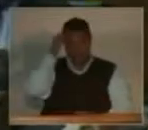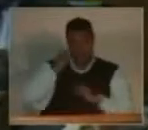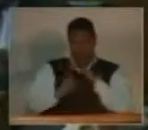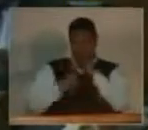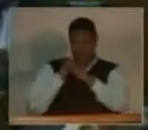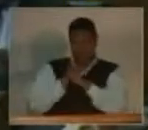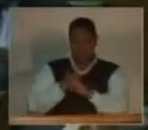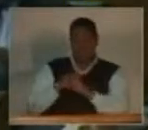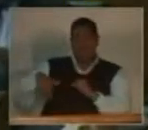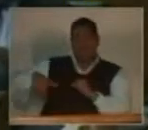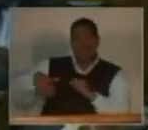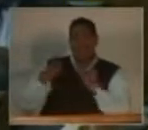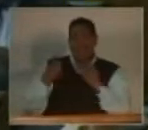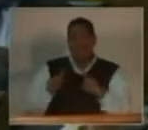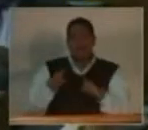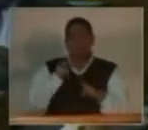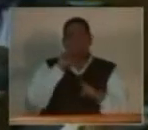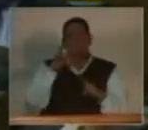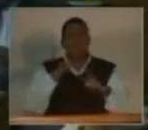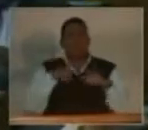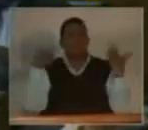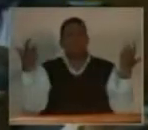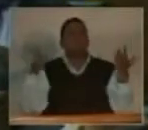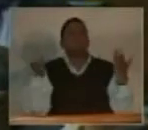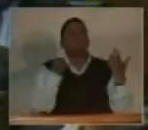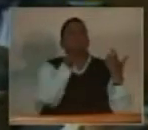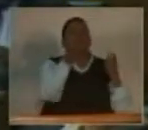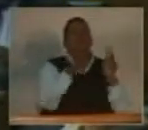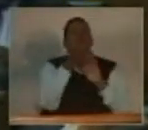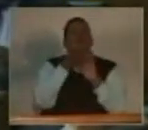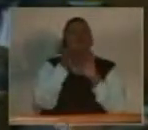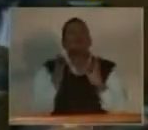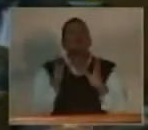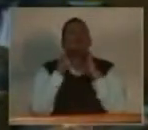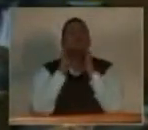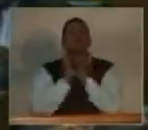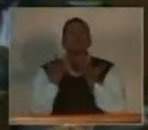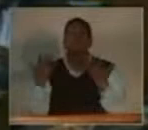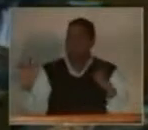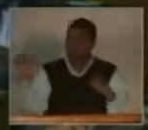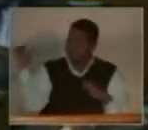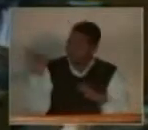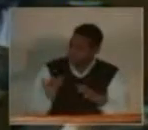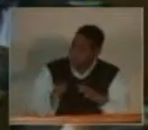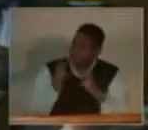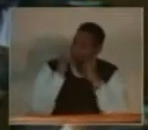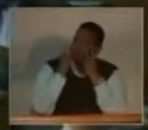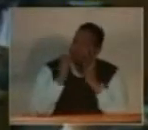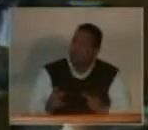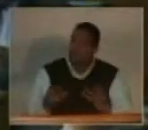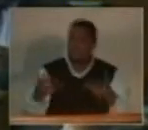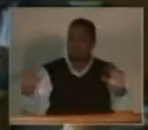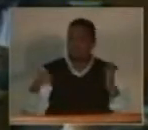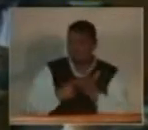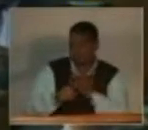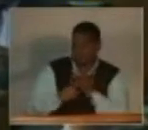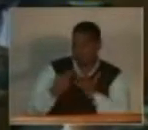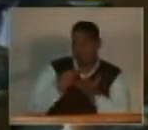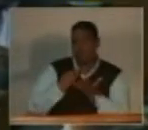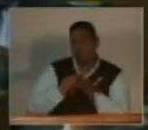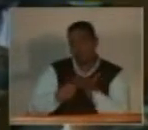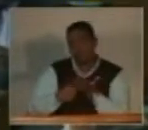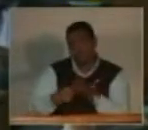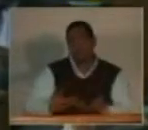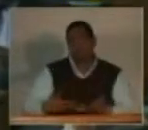Havana Tour, a major tour operator out of Cuba, visited and had discussions with both myself and